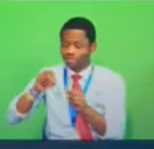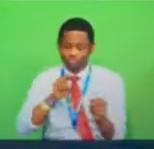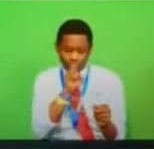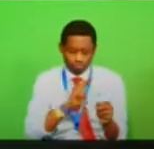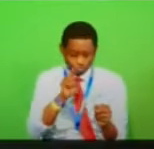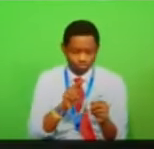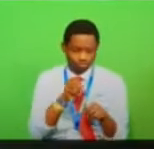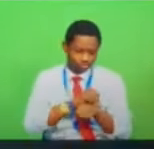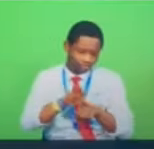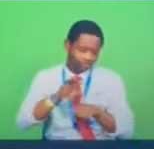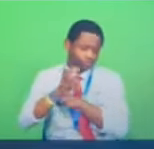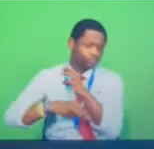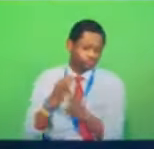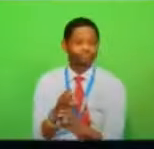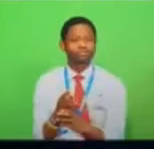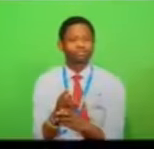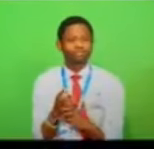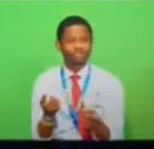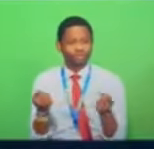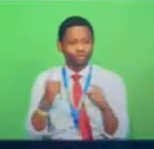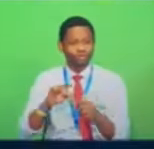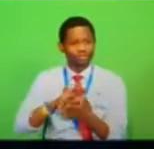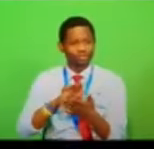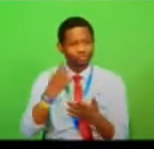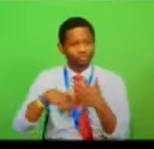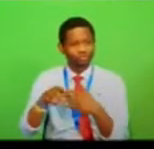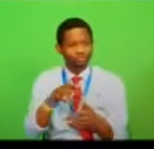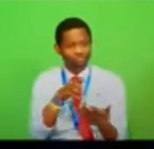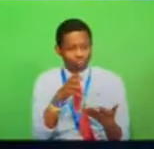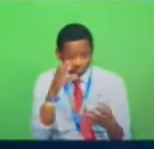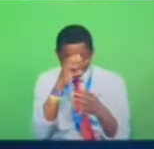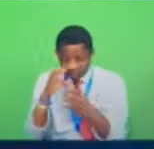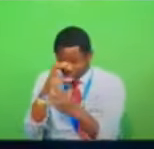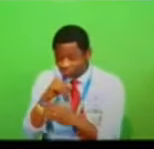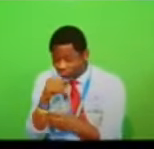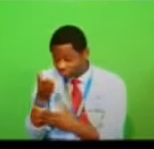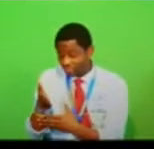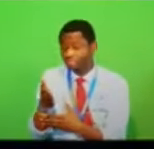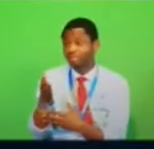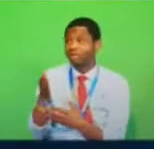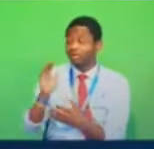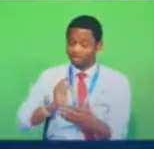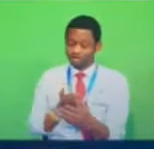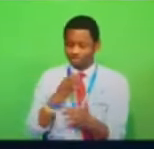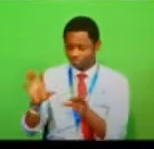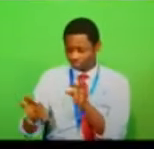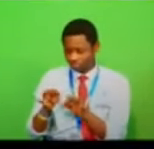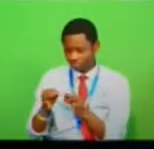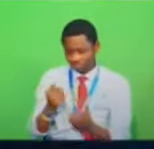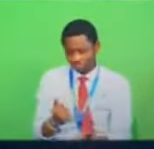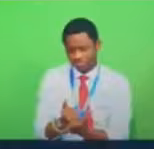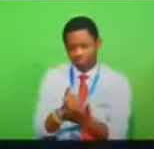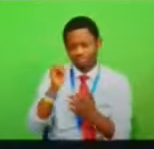And where the need arises, when what we are looking for doesn't exist, our Pentecostal spirituality tells us that